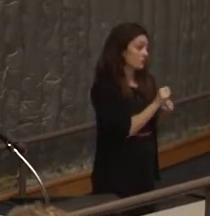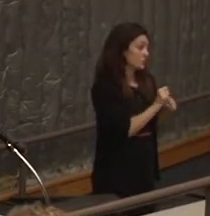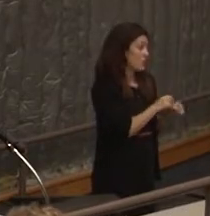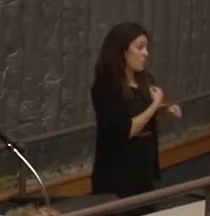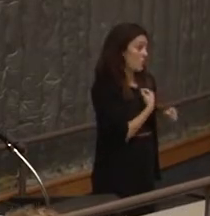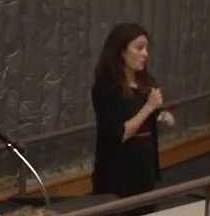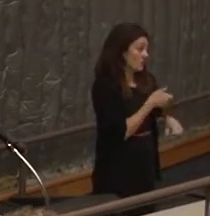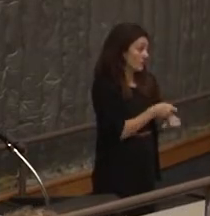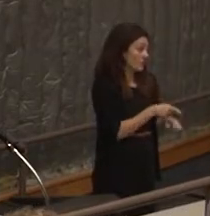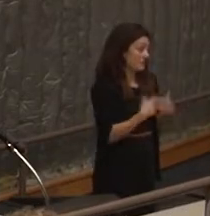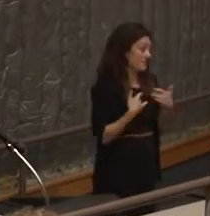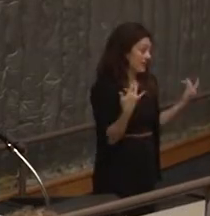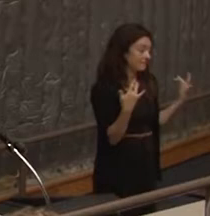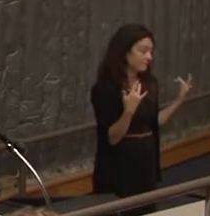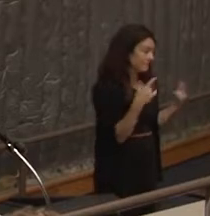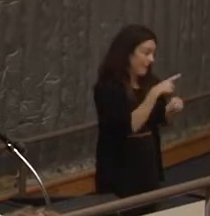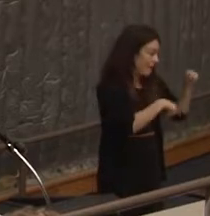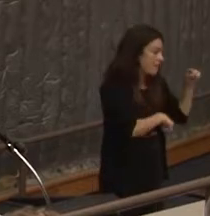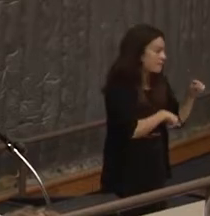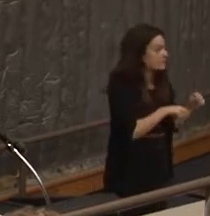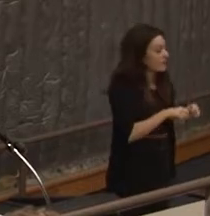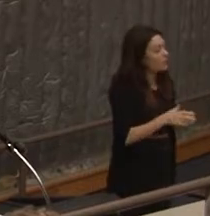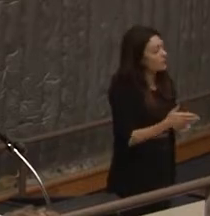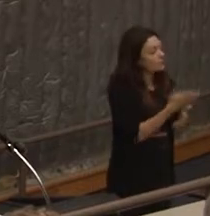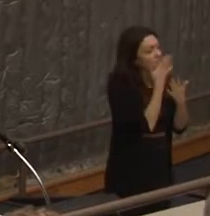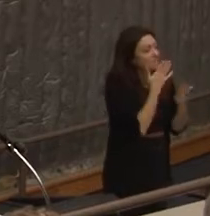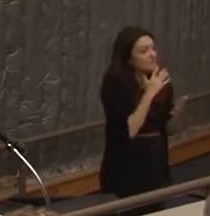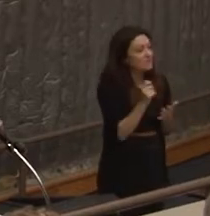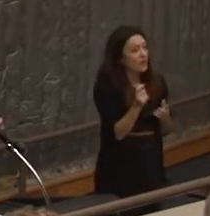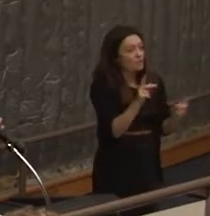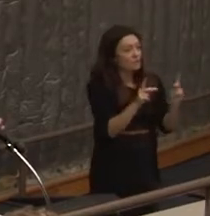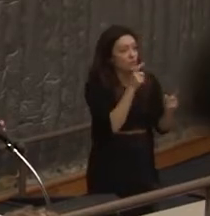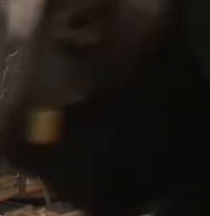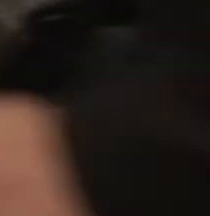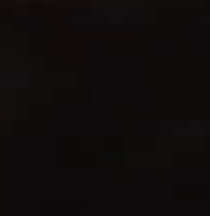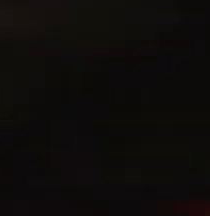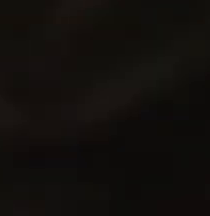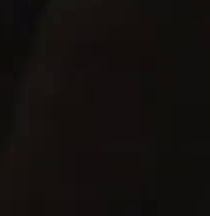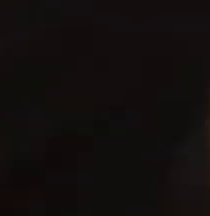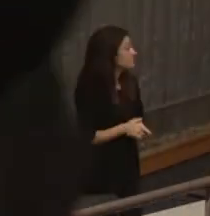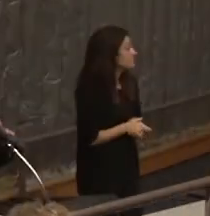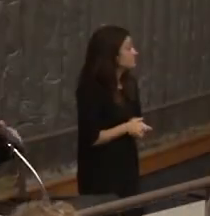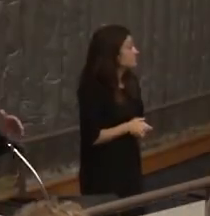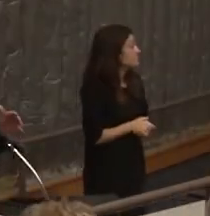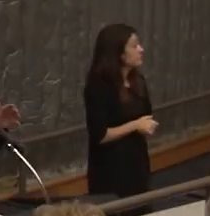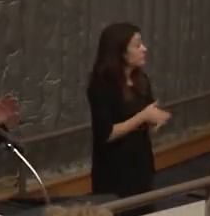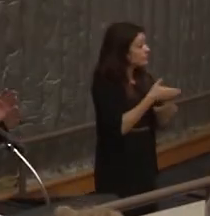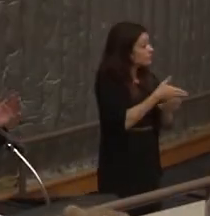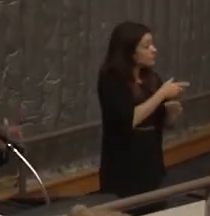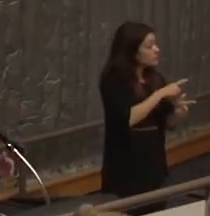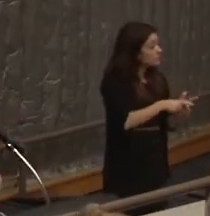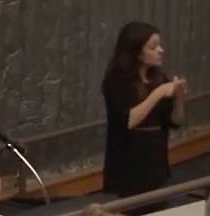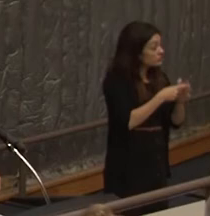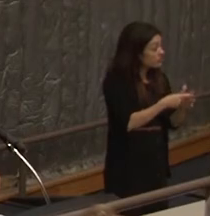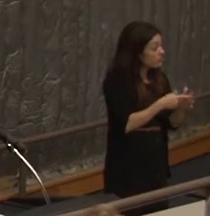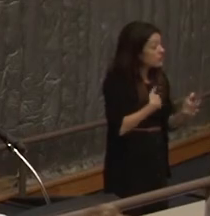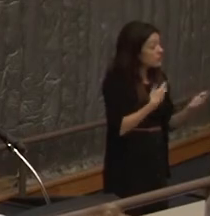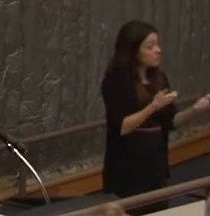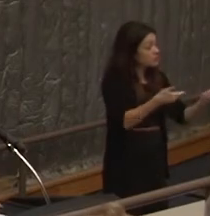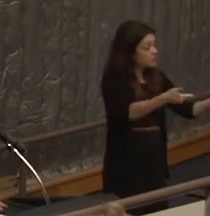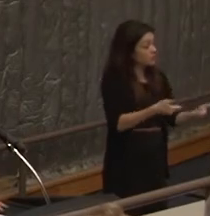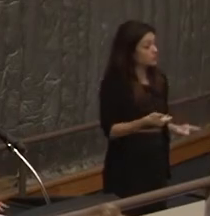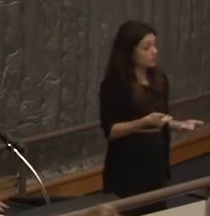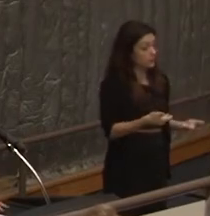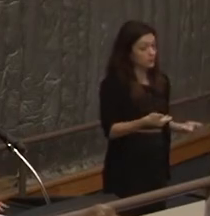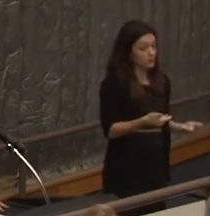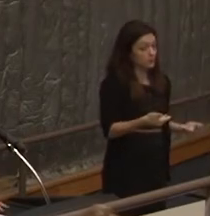makes all the difference. All right, excuse me. Before we start, I wanted to introduce, we have